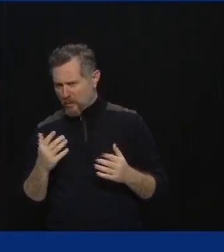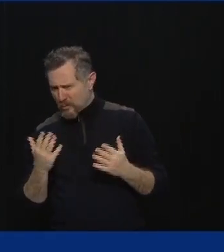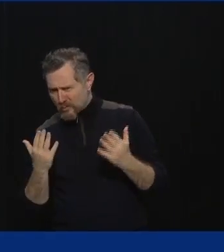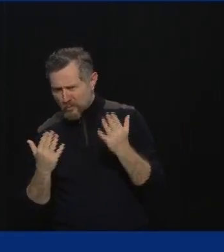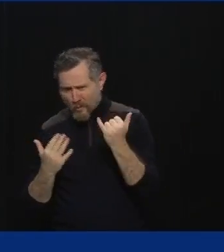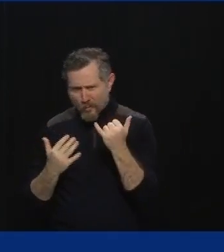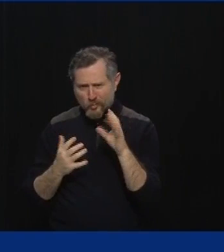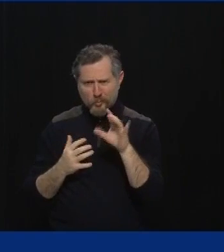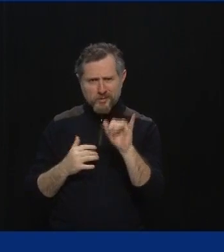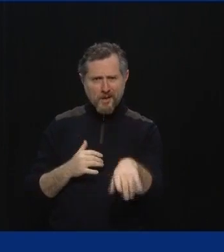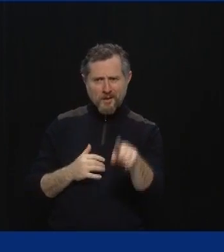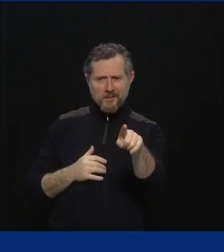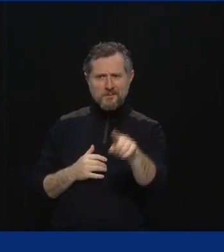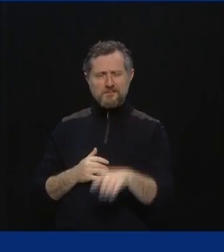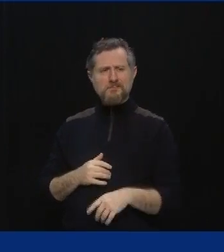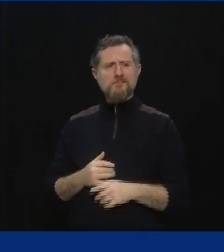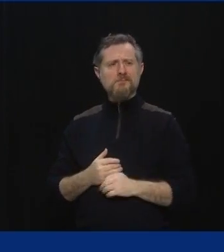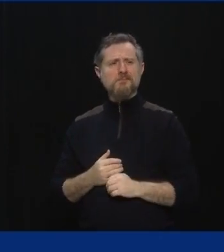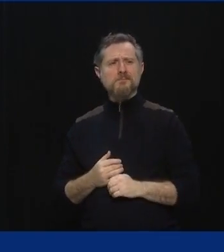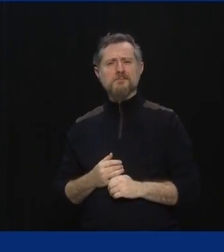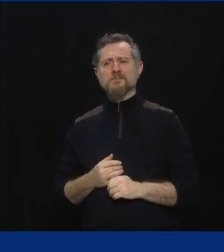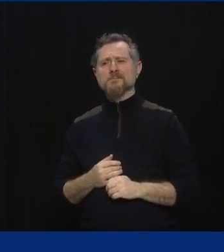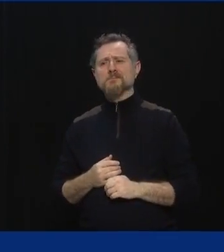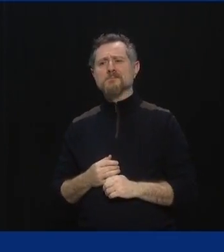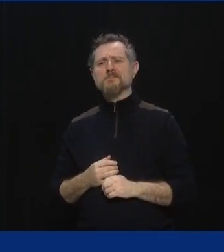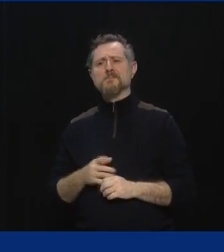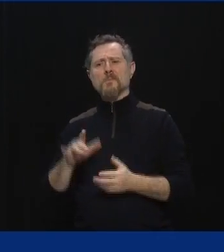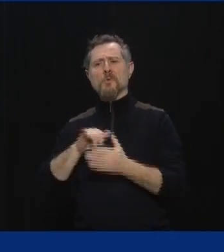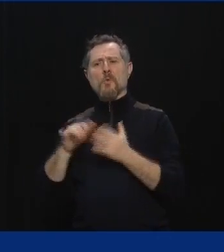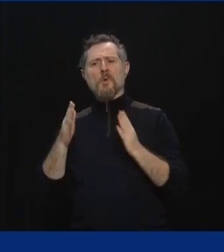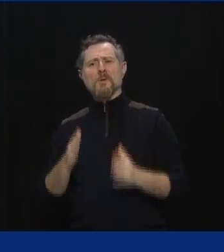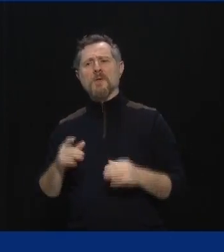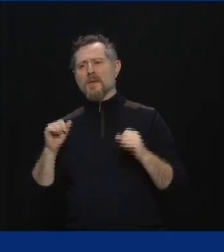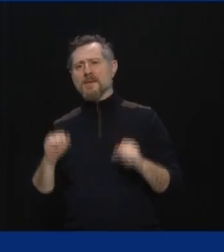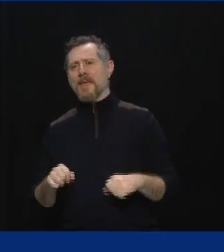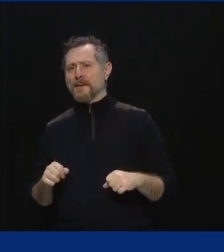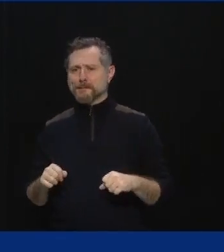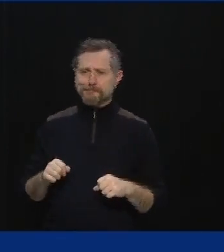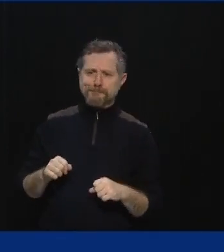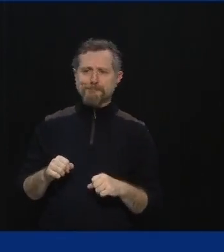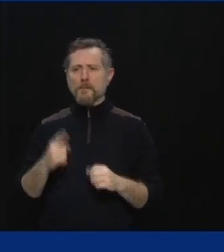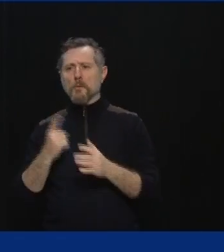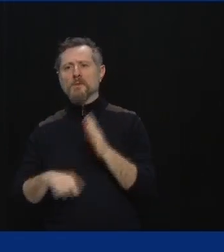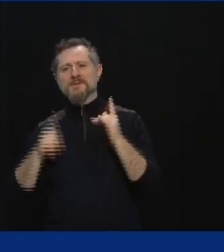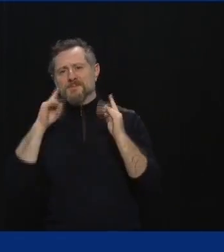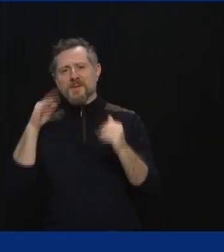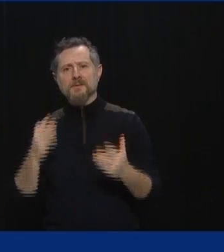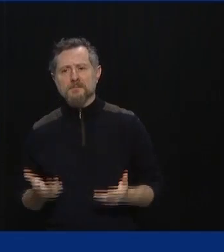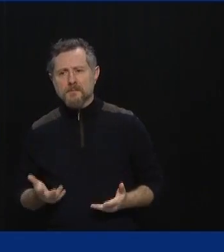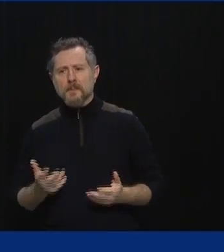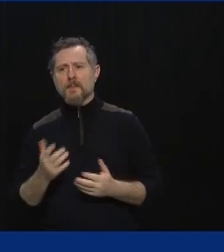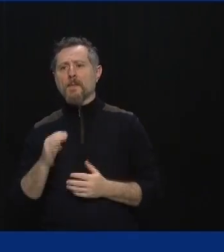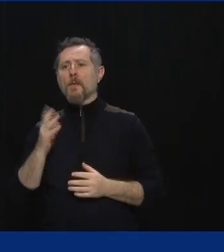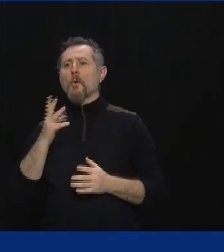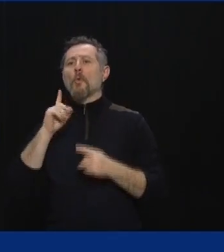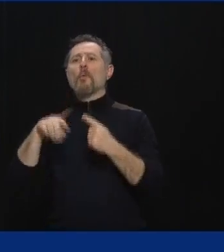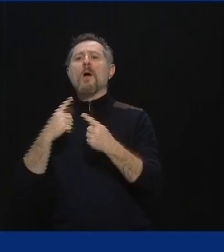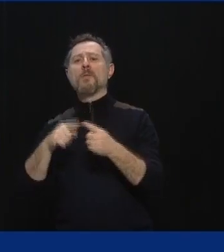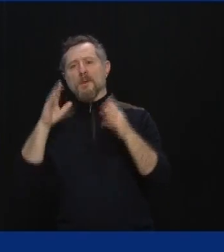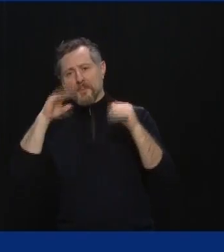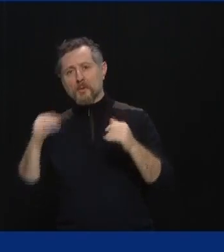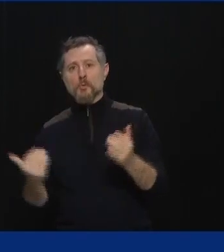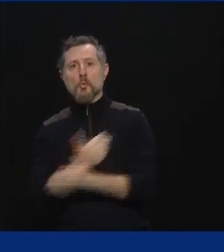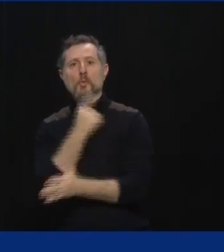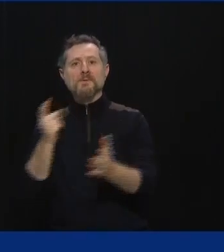behind what New Yorkers can look to in terms of what to expect and when to expect new mandates like